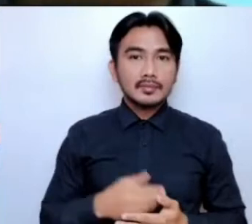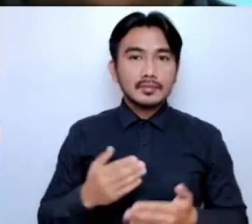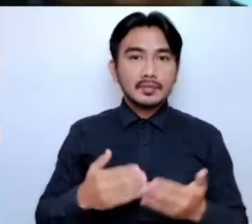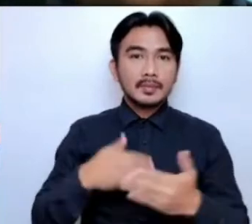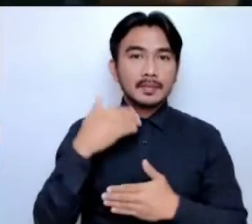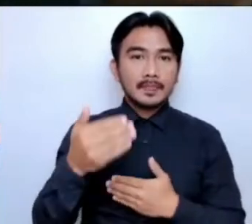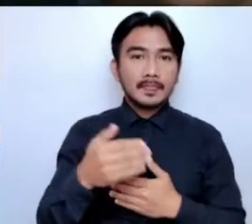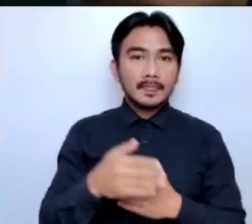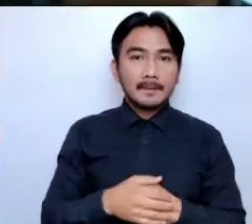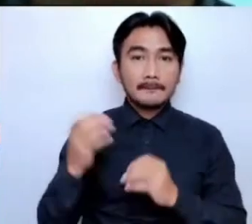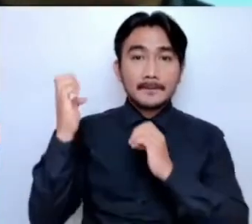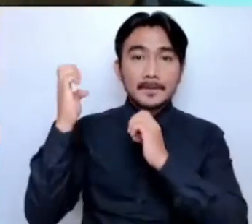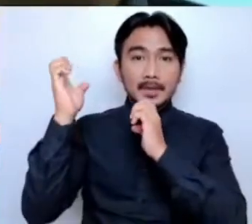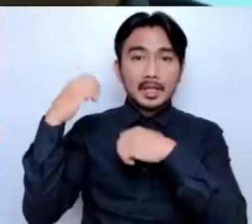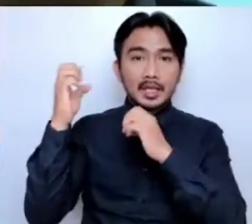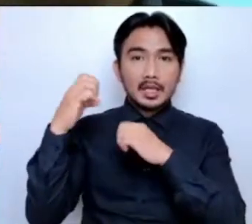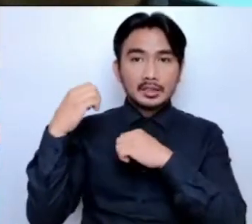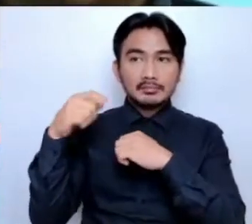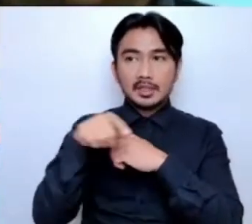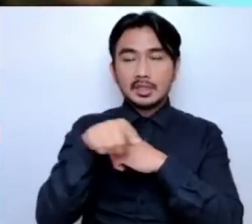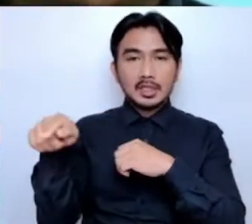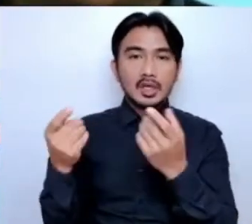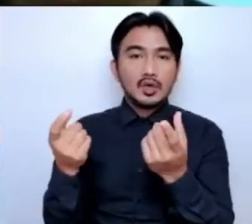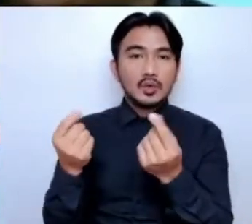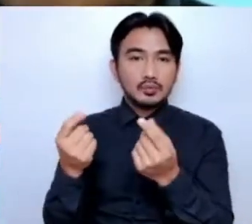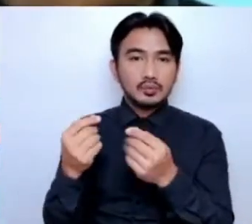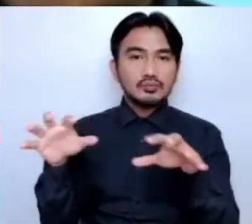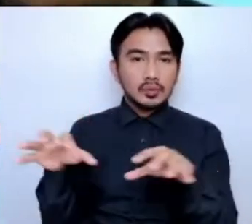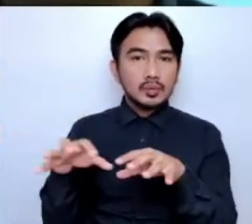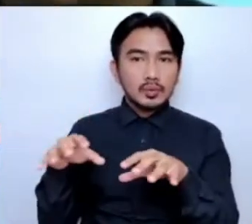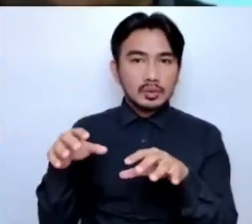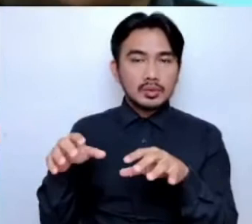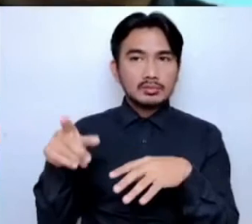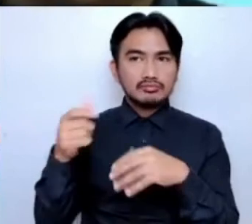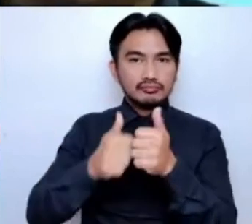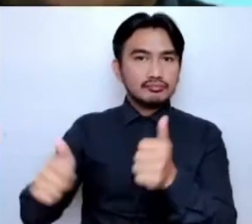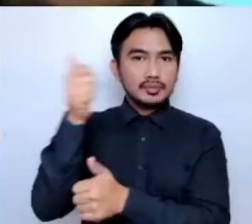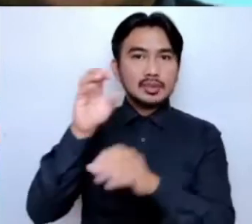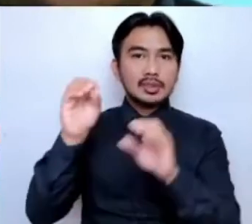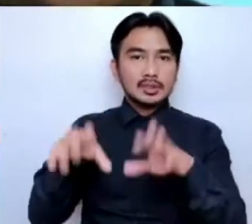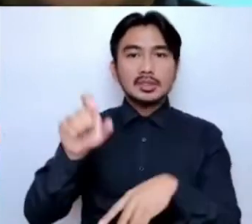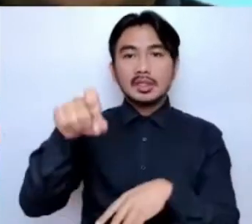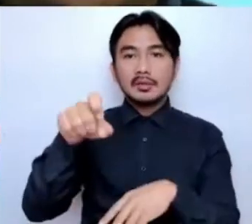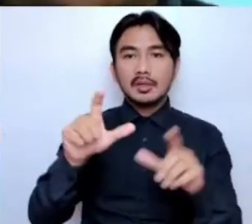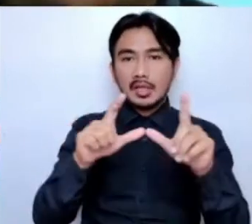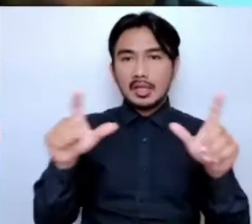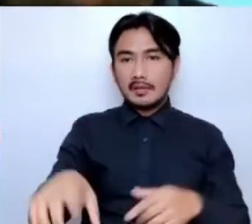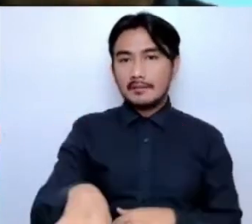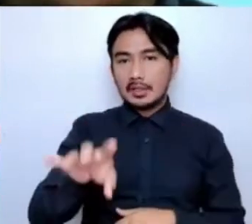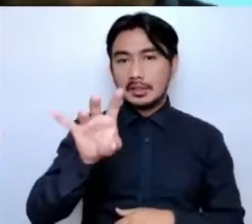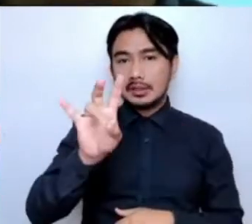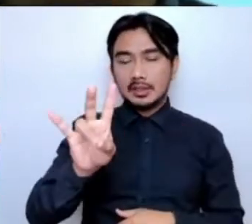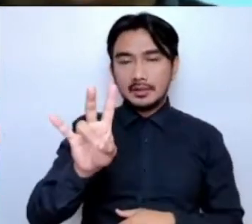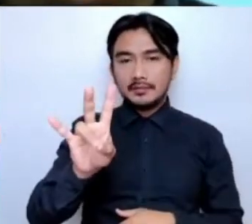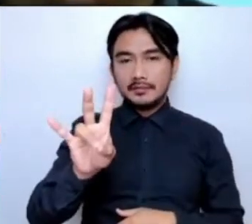expected practice for our master teachers is at least level 7, integrating. Or this